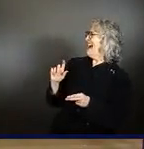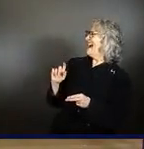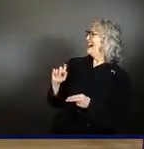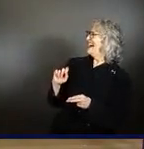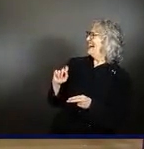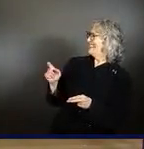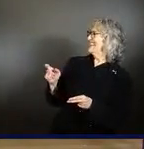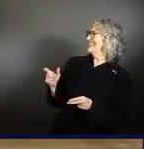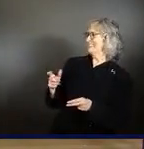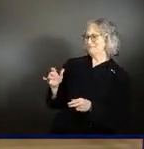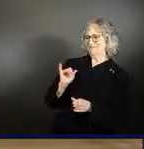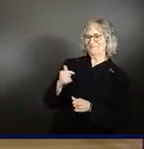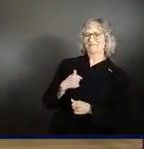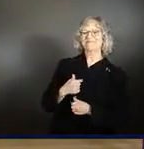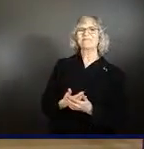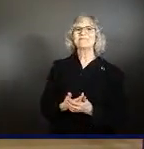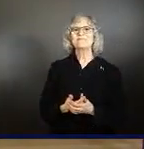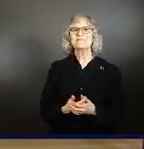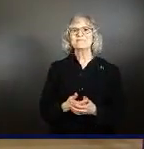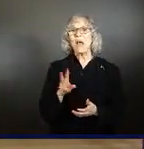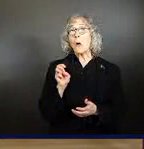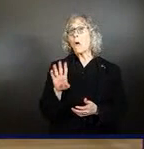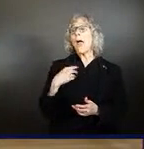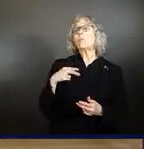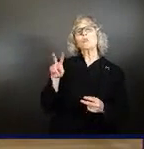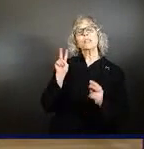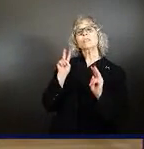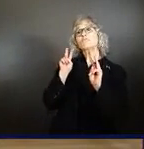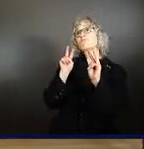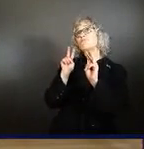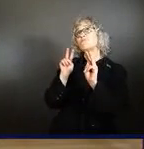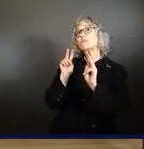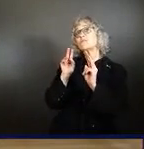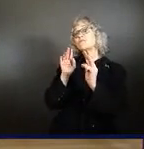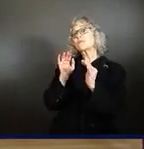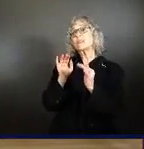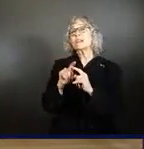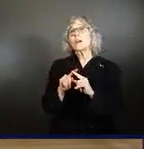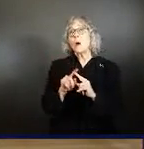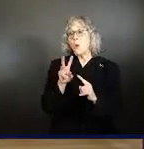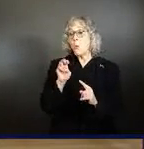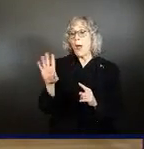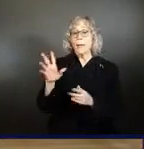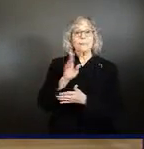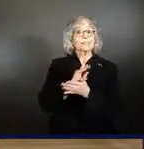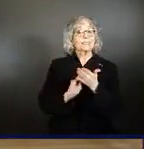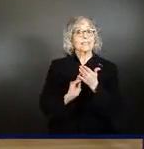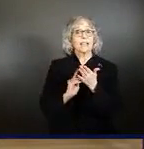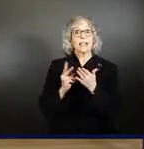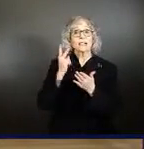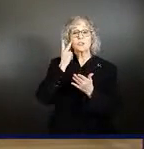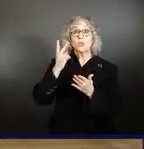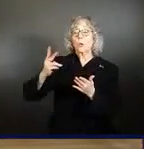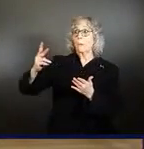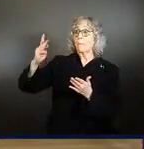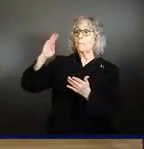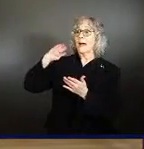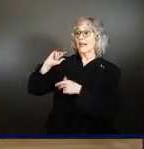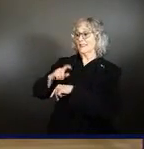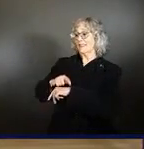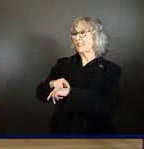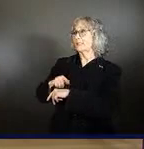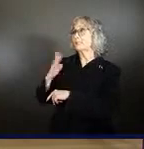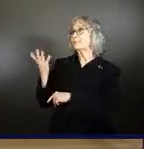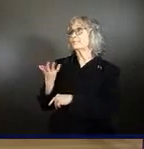So Webb, we anticipate that Webb is designed to look back